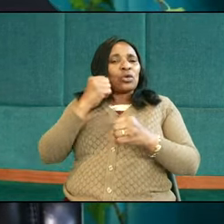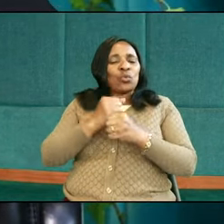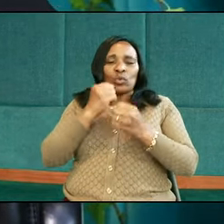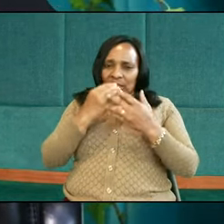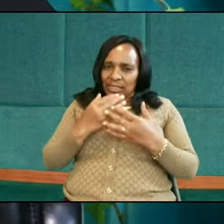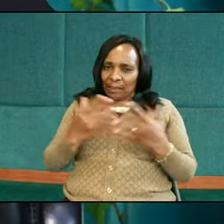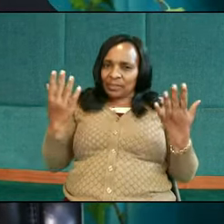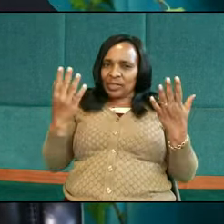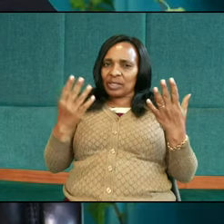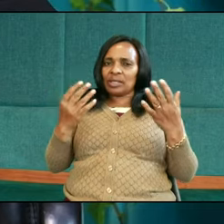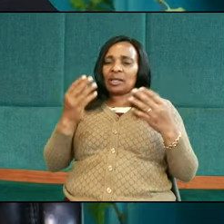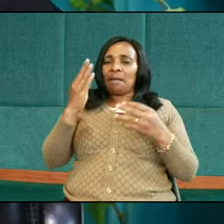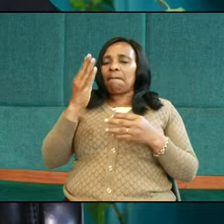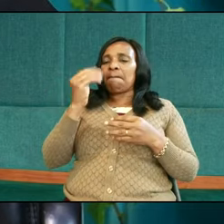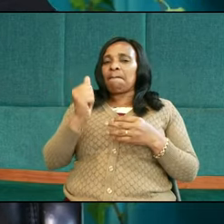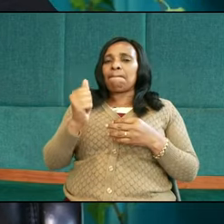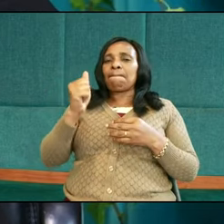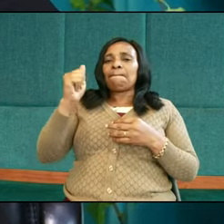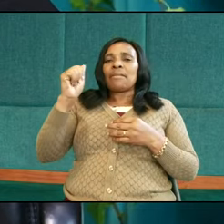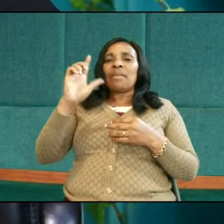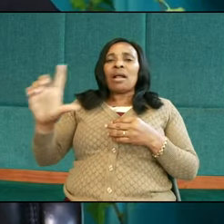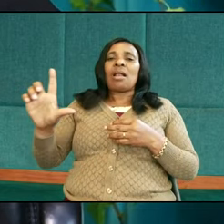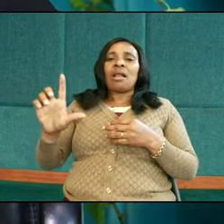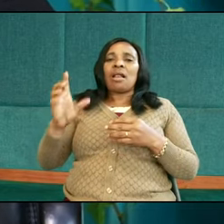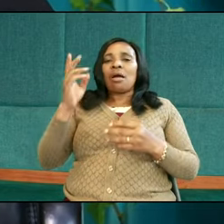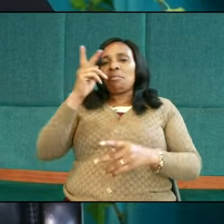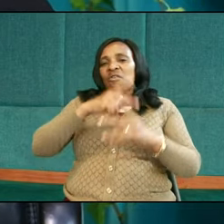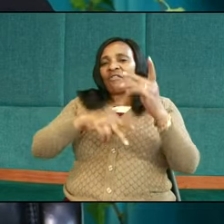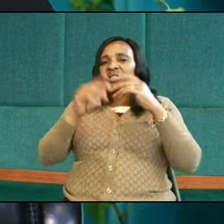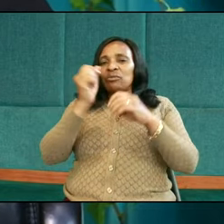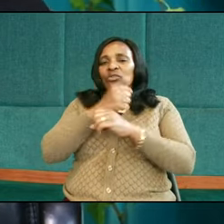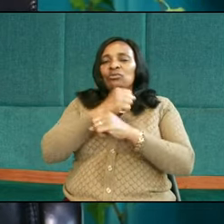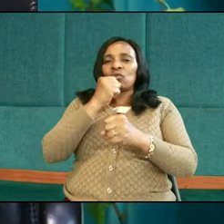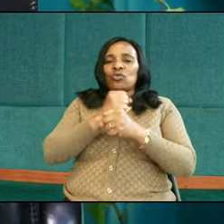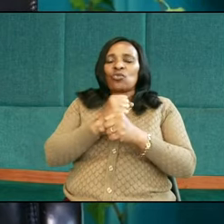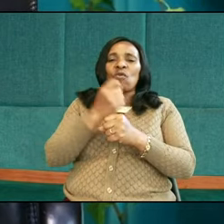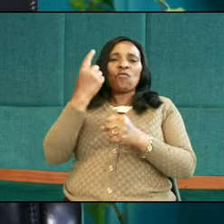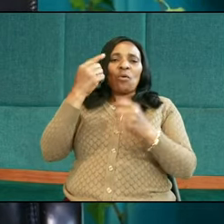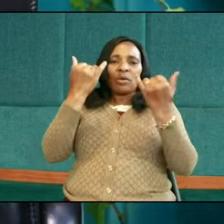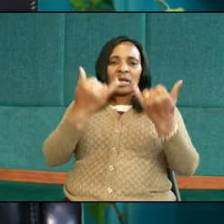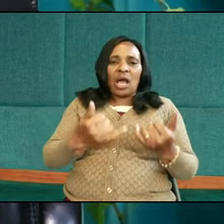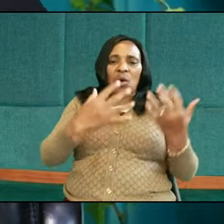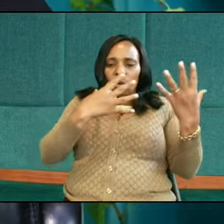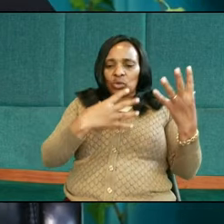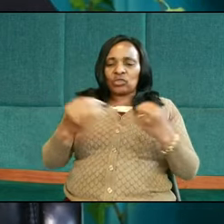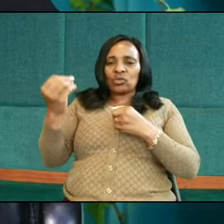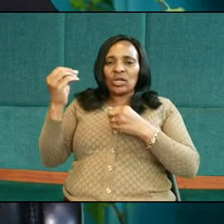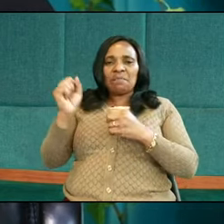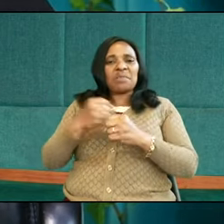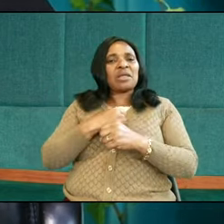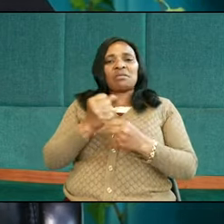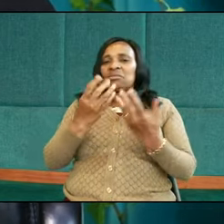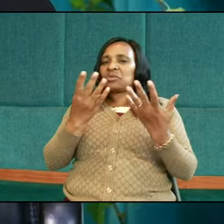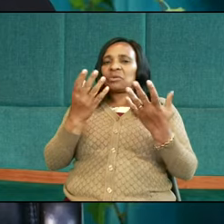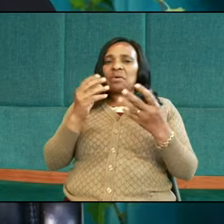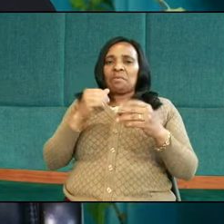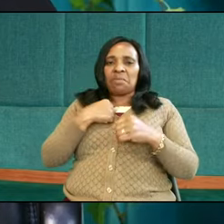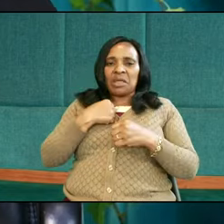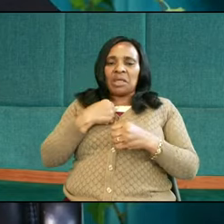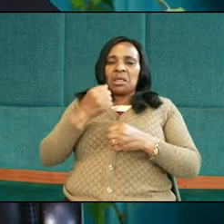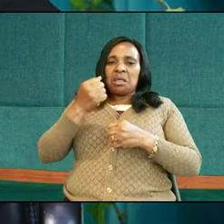something that Baal prophets can't do. And from there on, I'm done. You pick your God, me, I'm